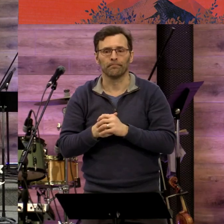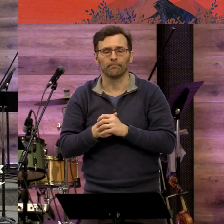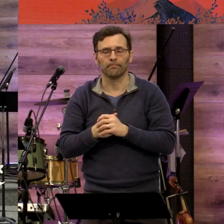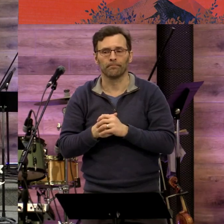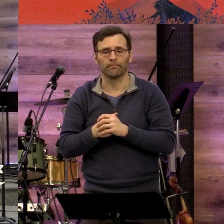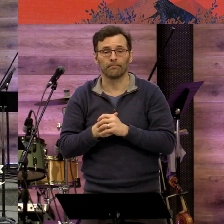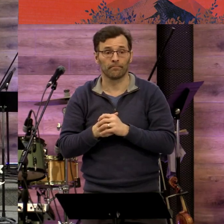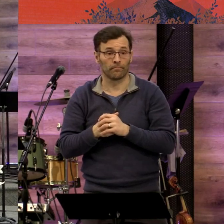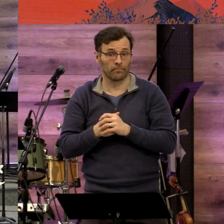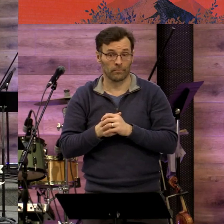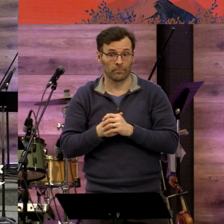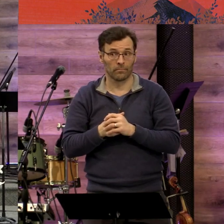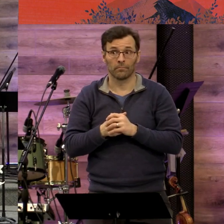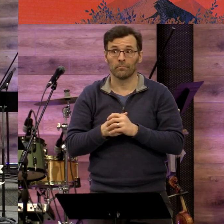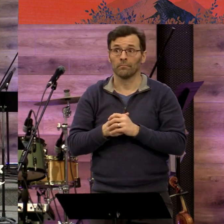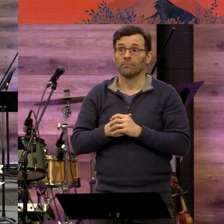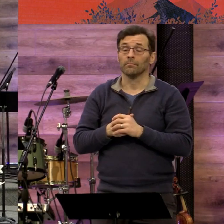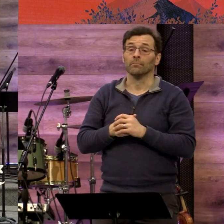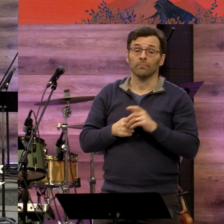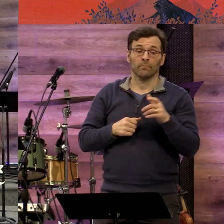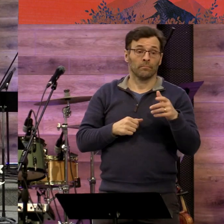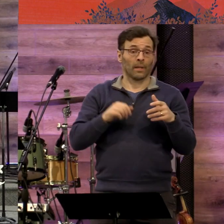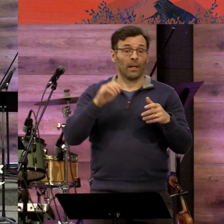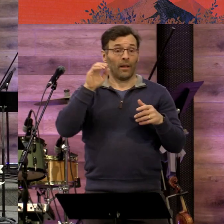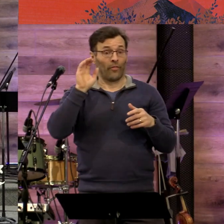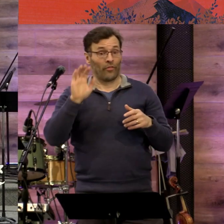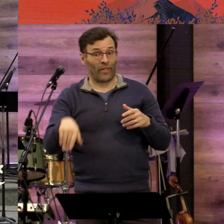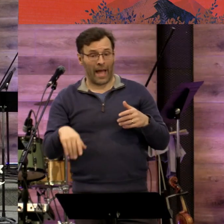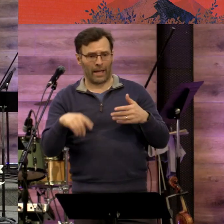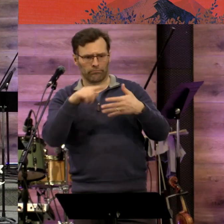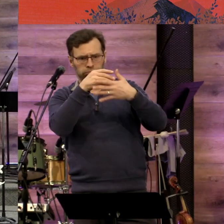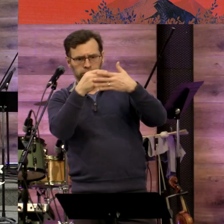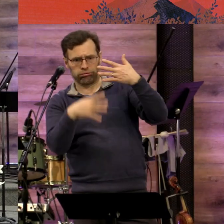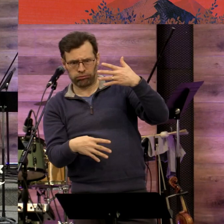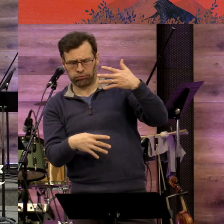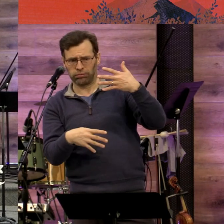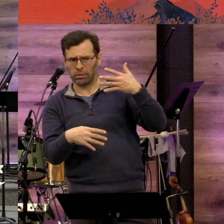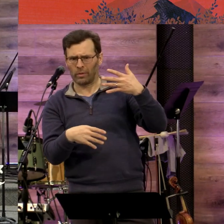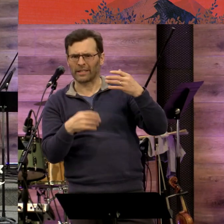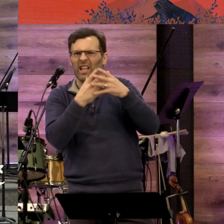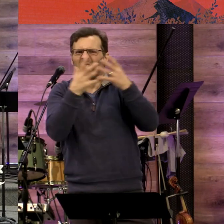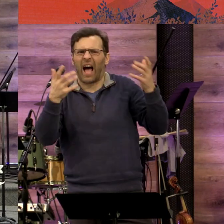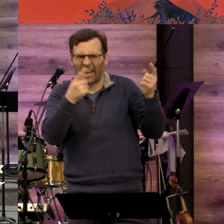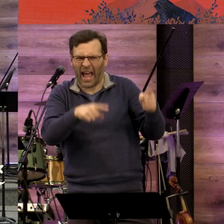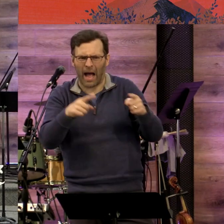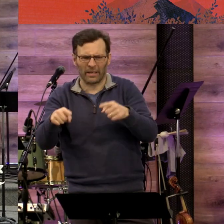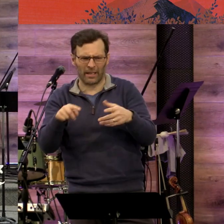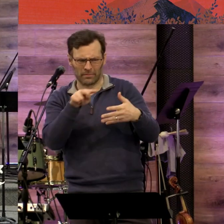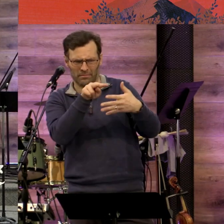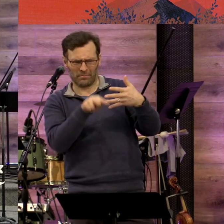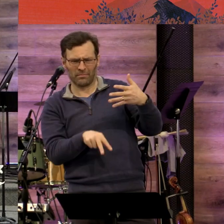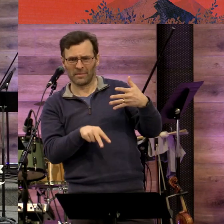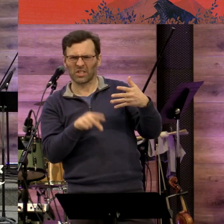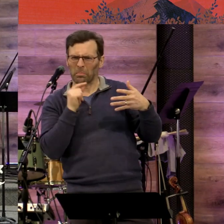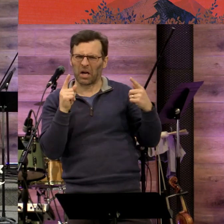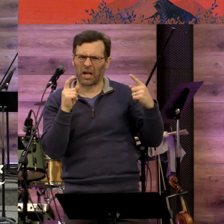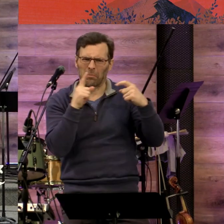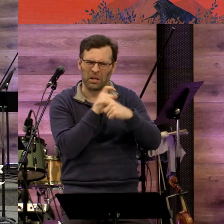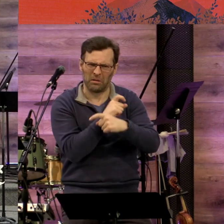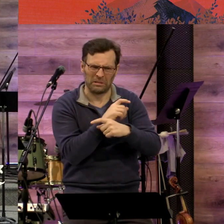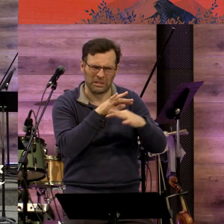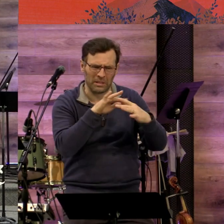There's a lot going on in this rather odd introduction to the life of Jesus from the Apostle